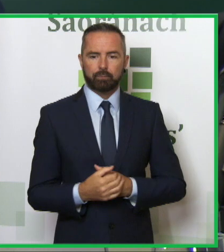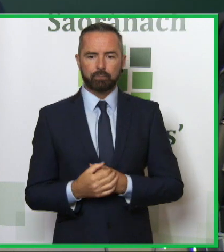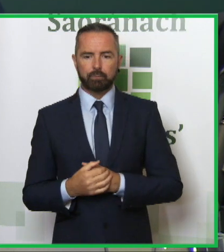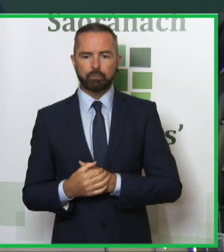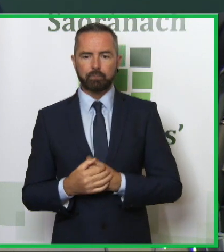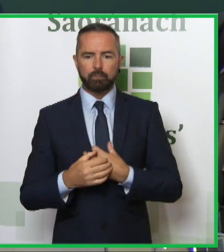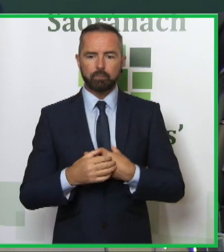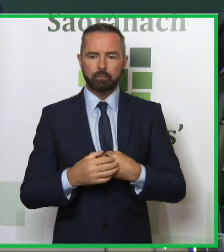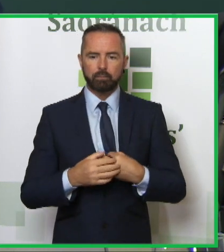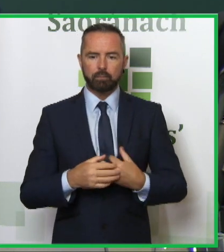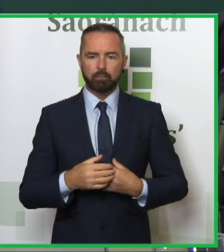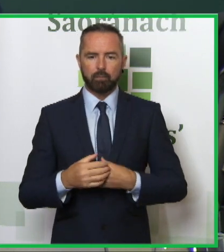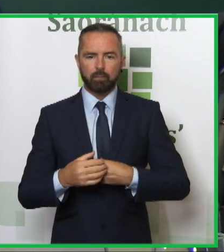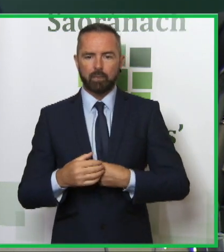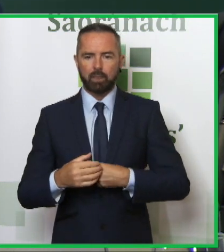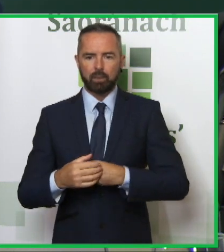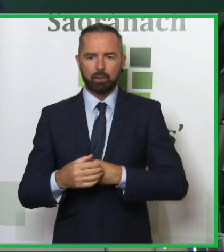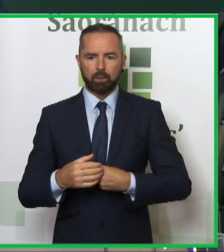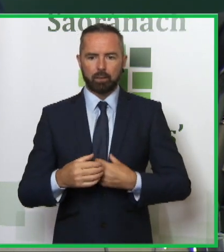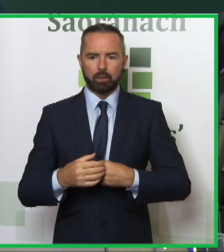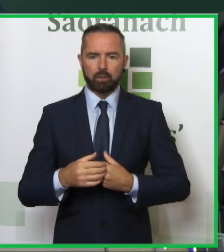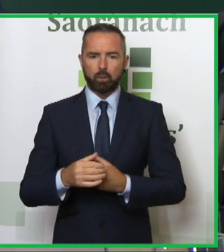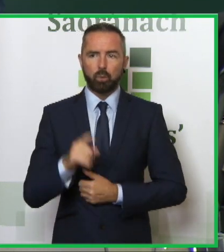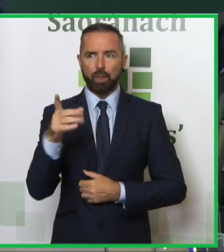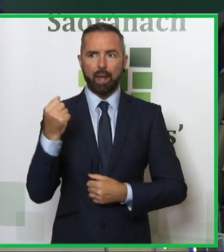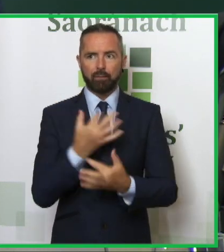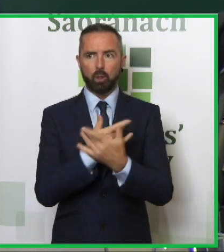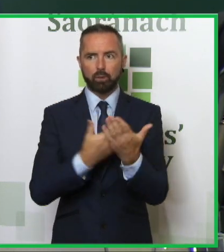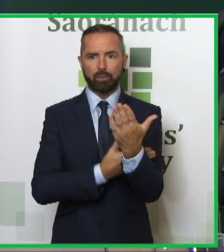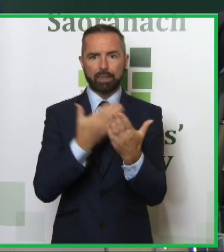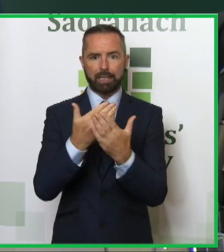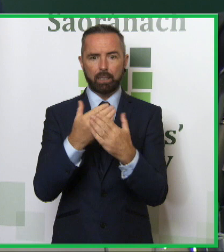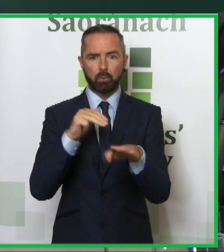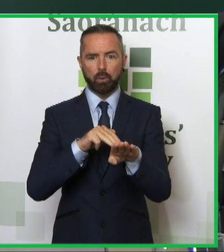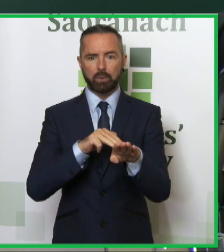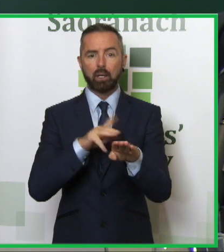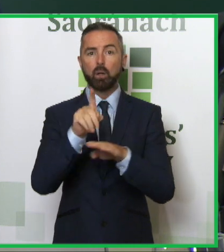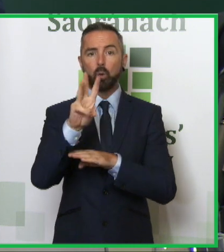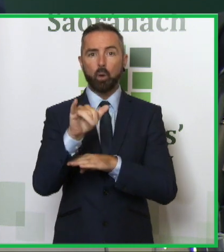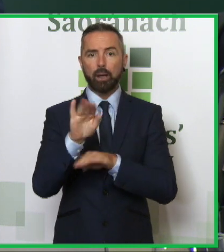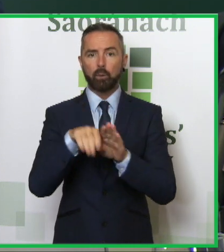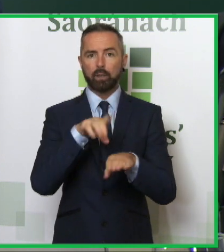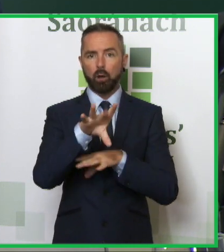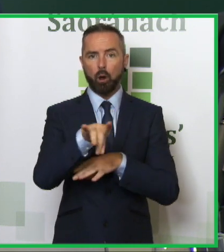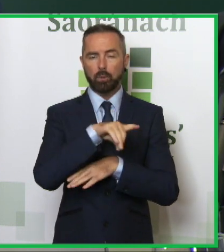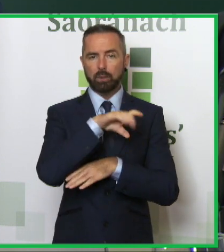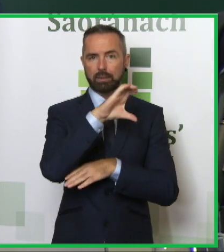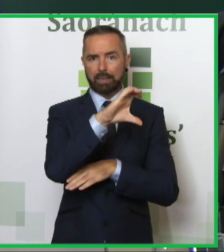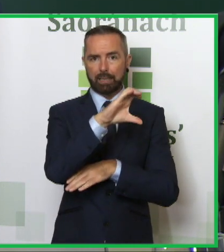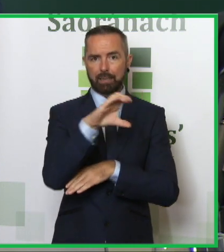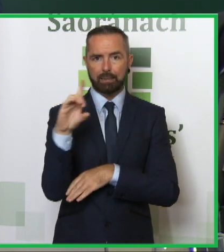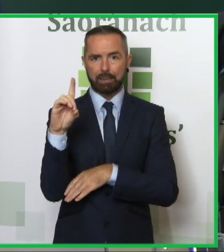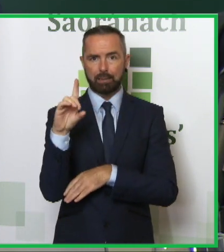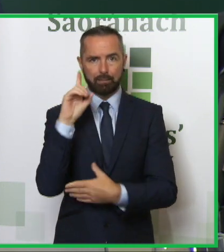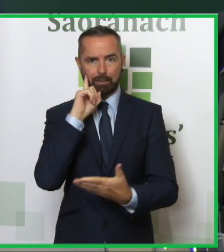with all sorts of constitutional and legal complexities, and this is why in option C and in option D, the decisions